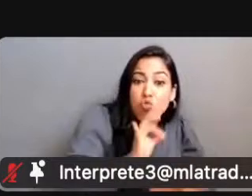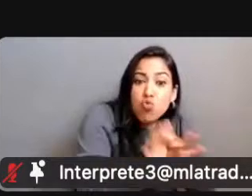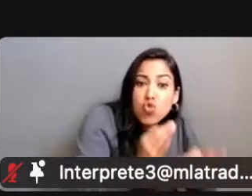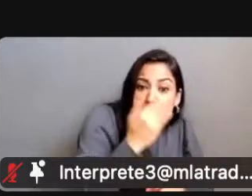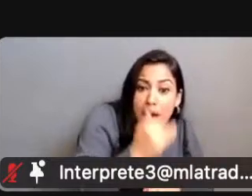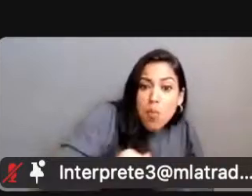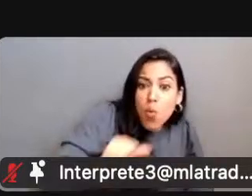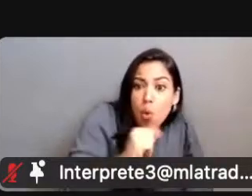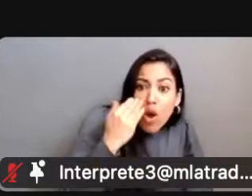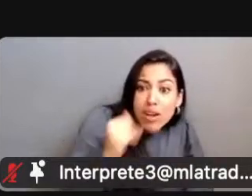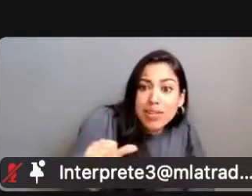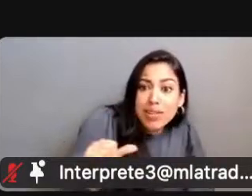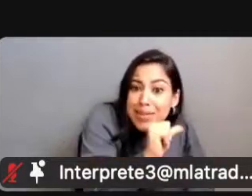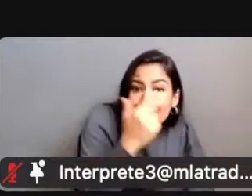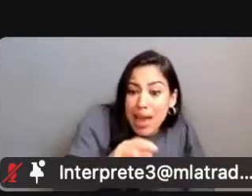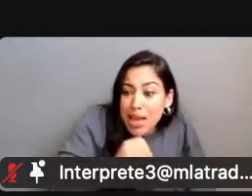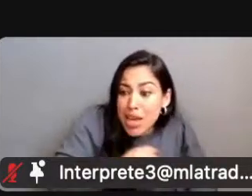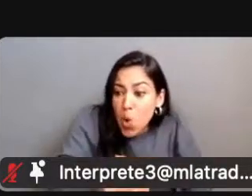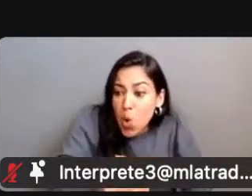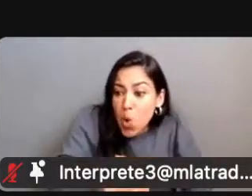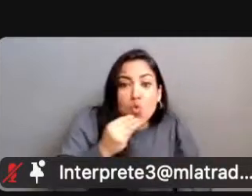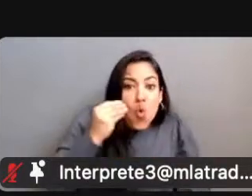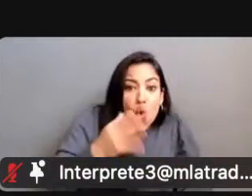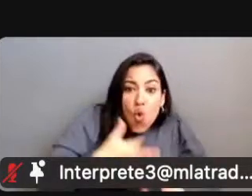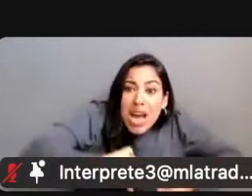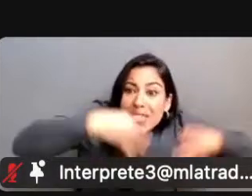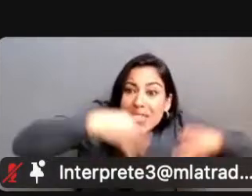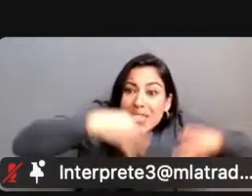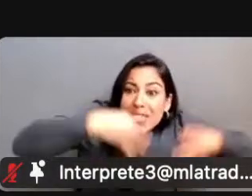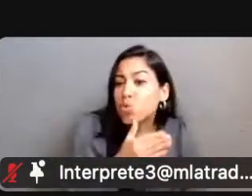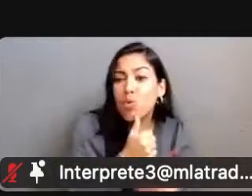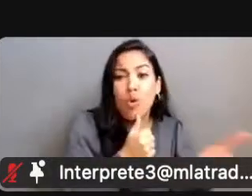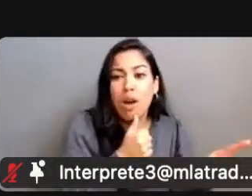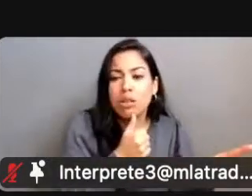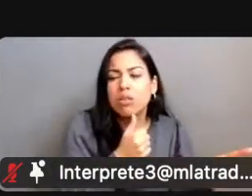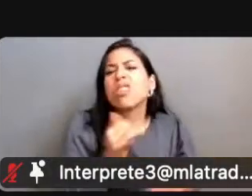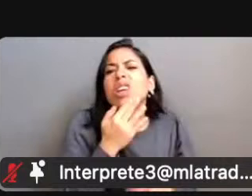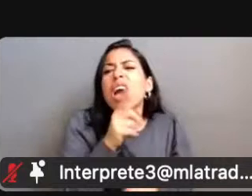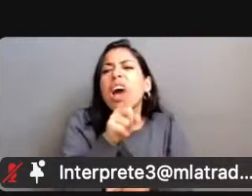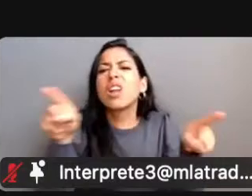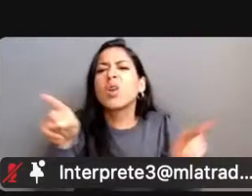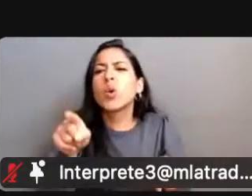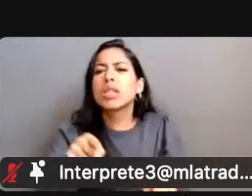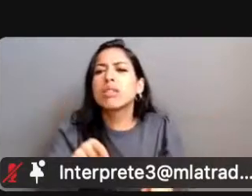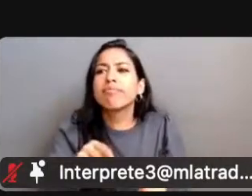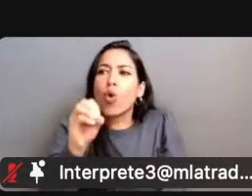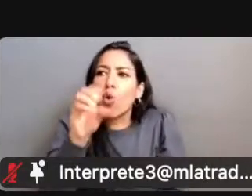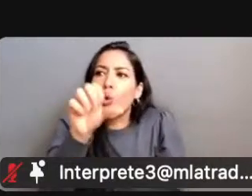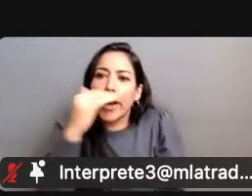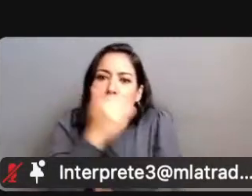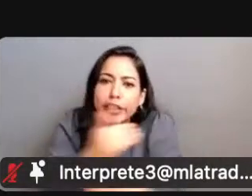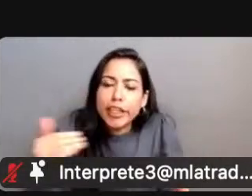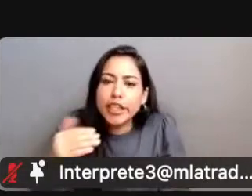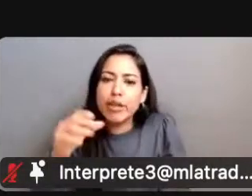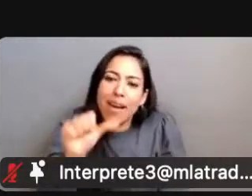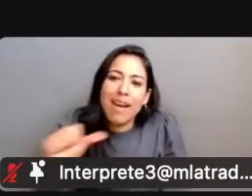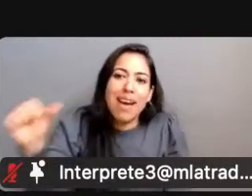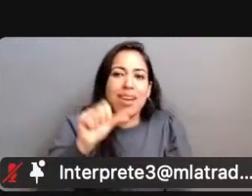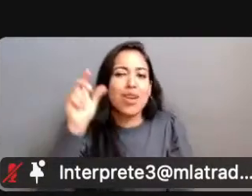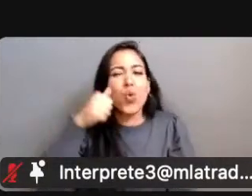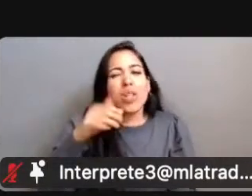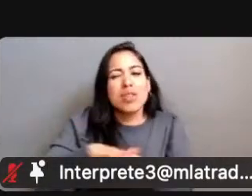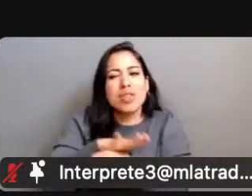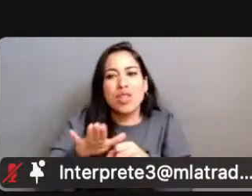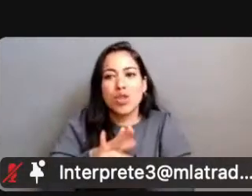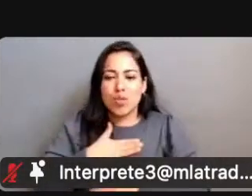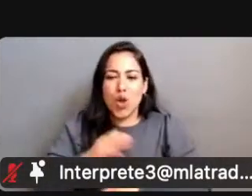of women and their children. And many of them ended up, as it happened in the case